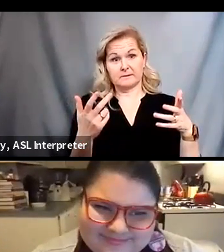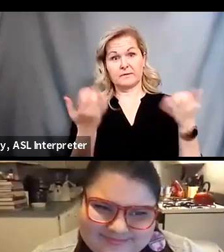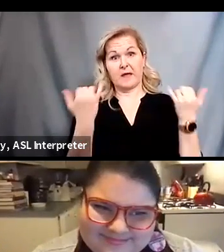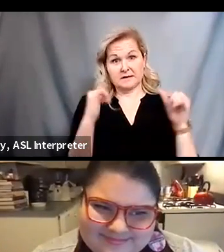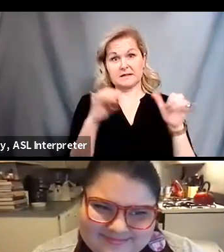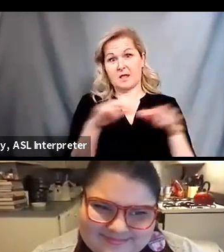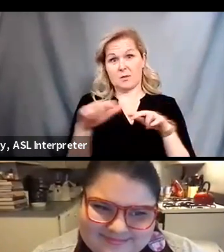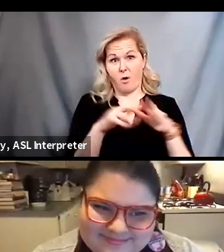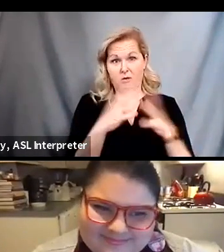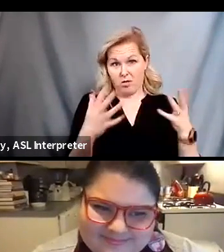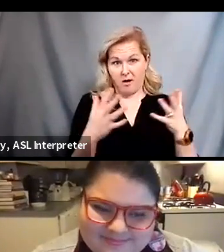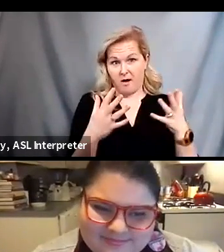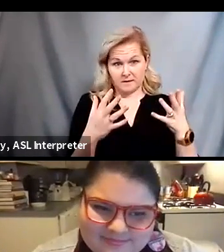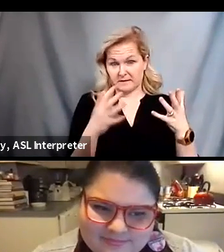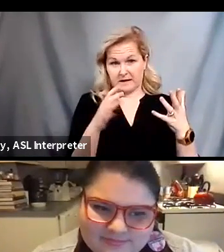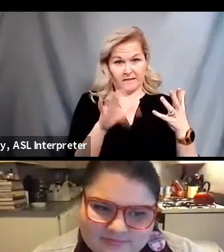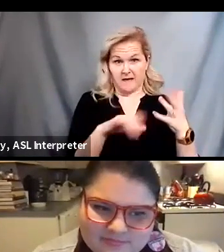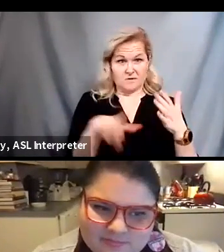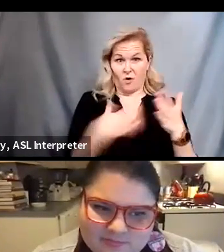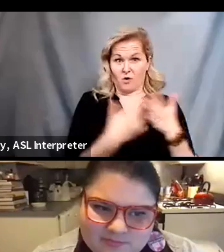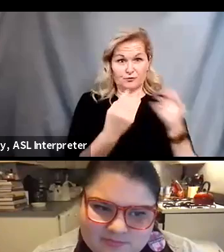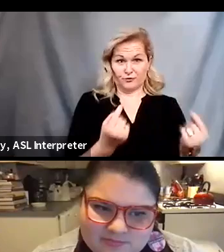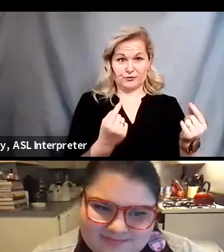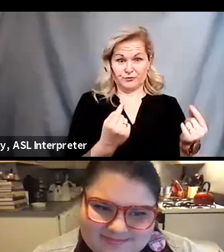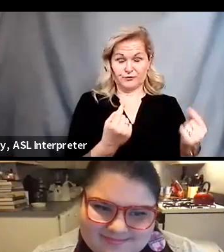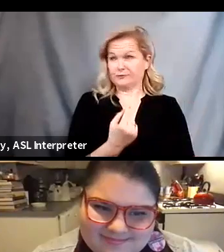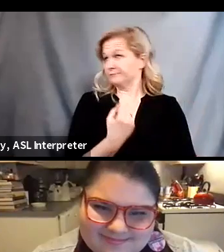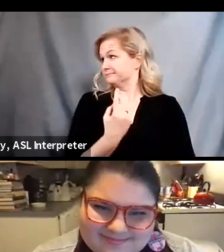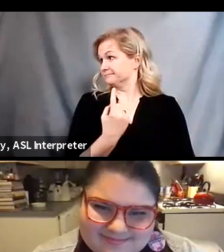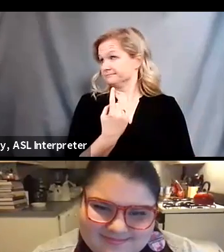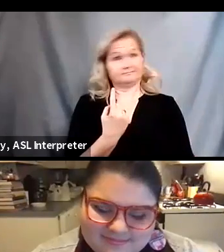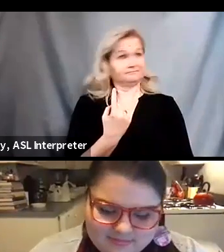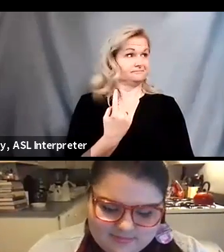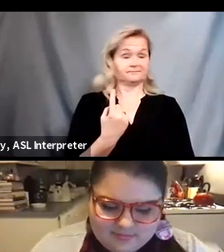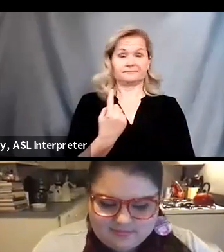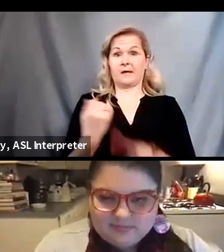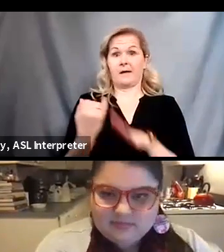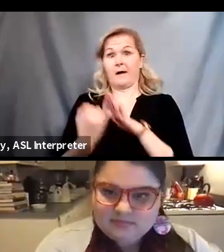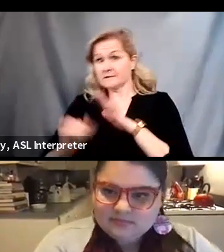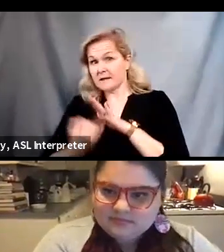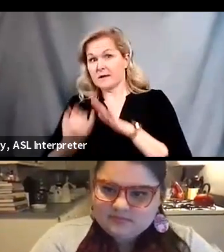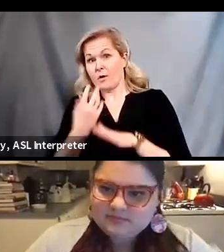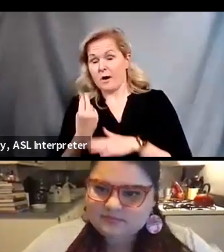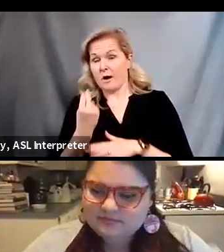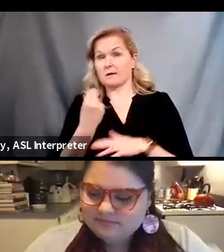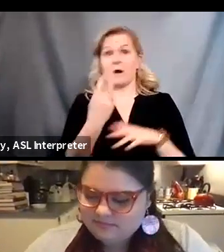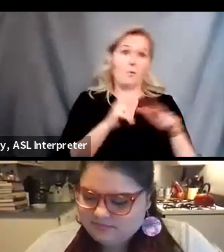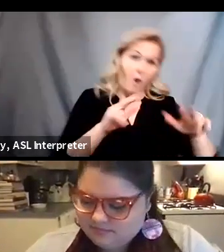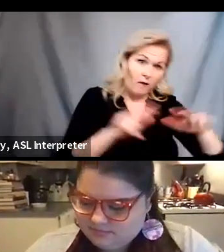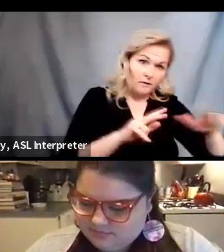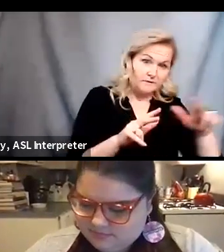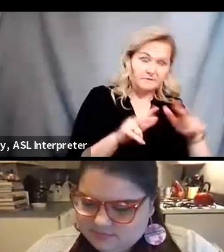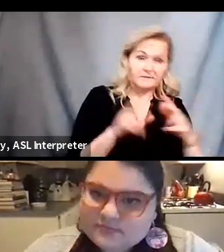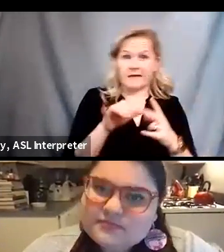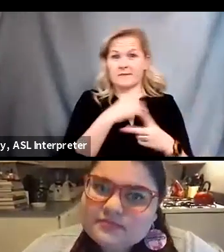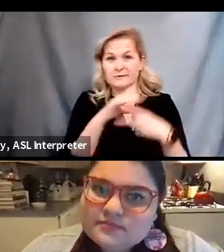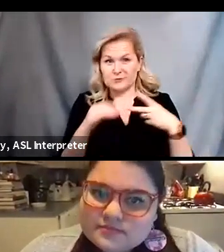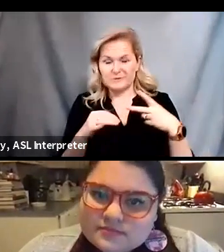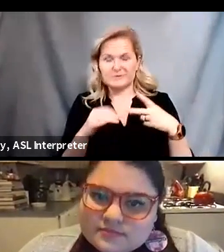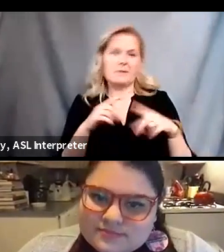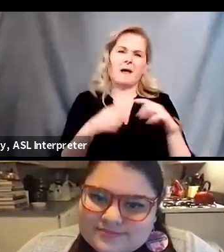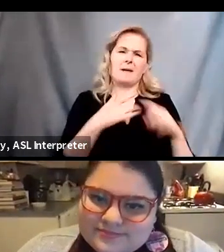all there is to do, be here or walk. So, and I walk, well, you